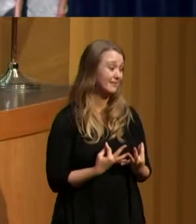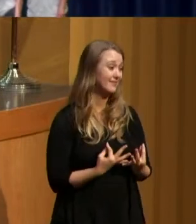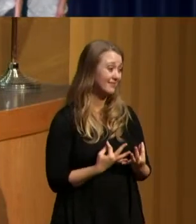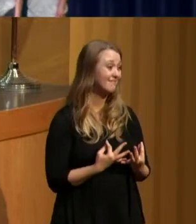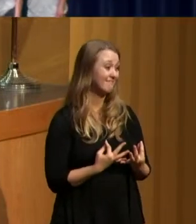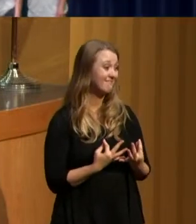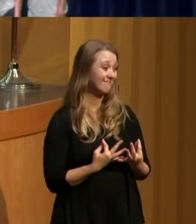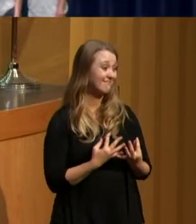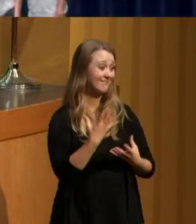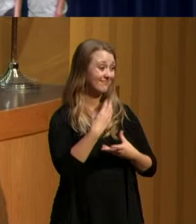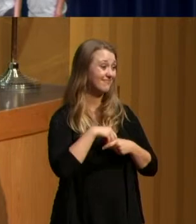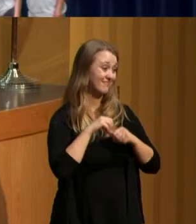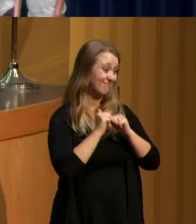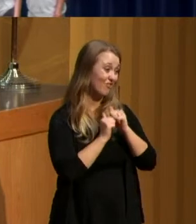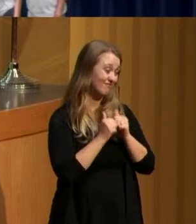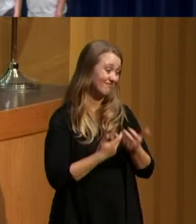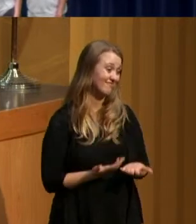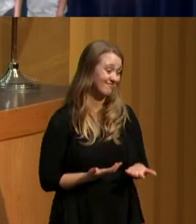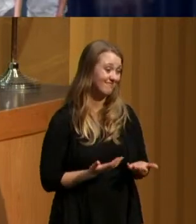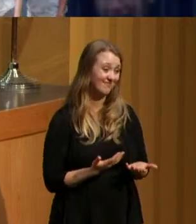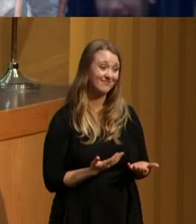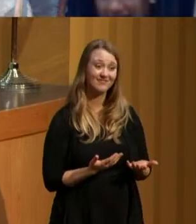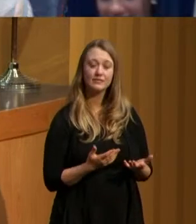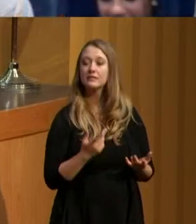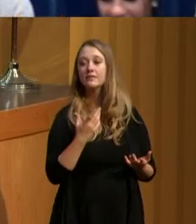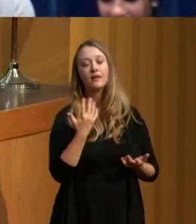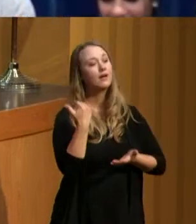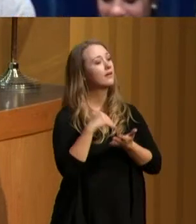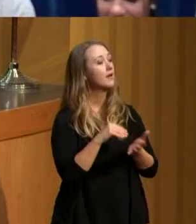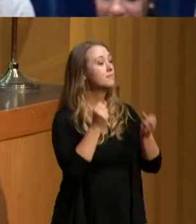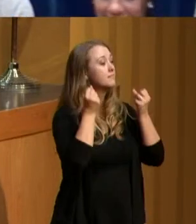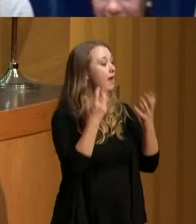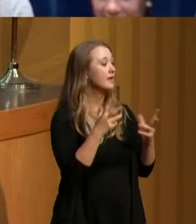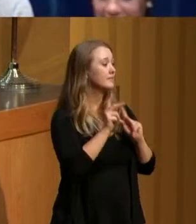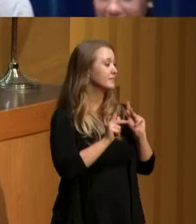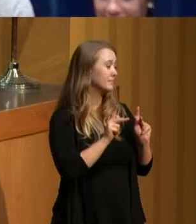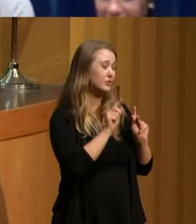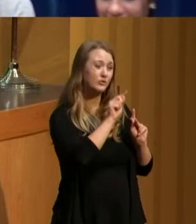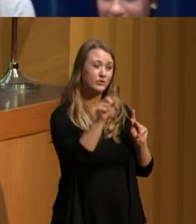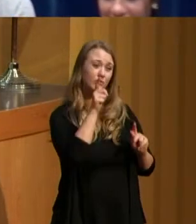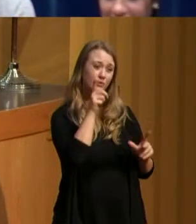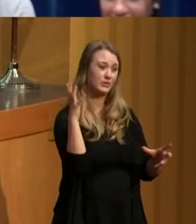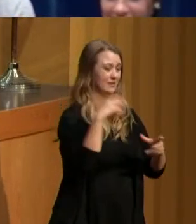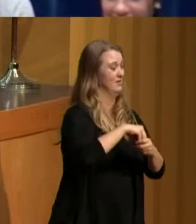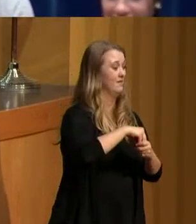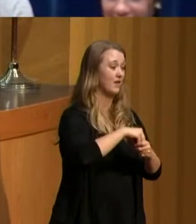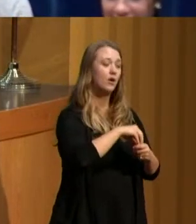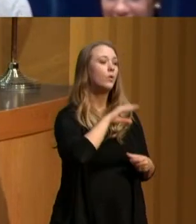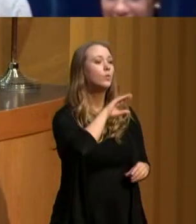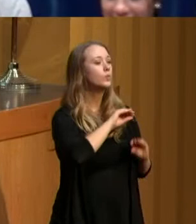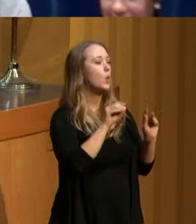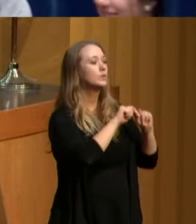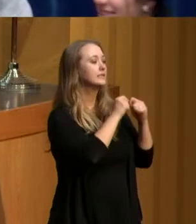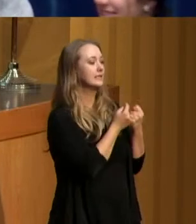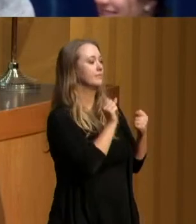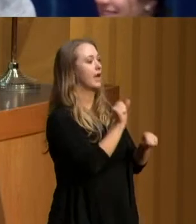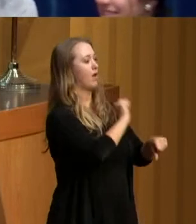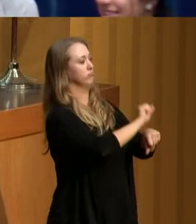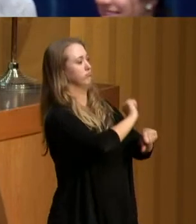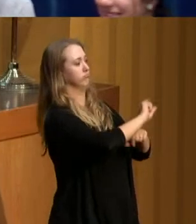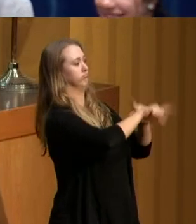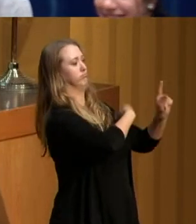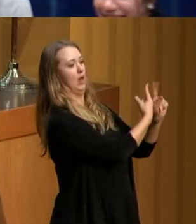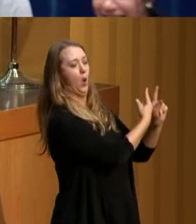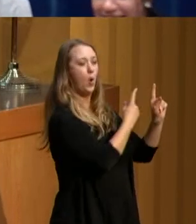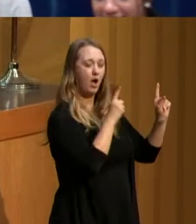sports, again, so many people, no team wins a championship without great support. And so many people work behind the scenes to